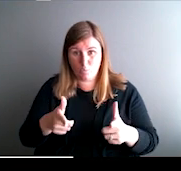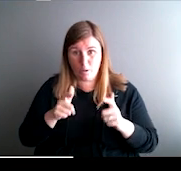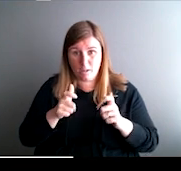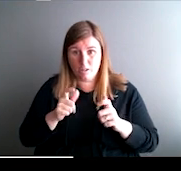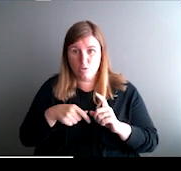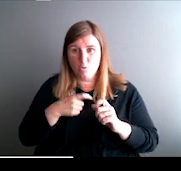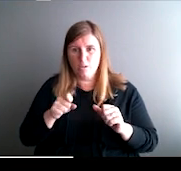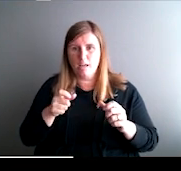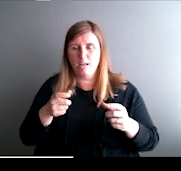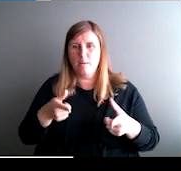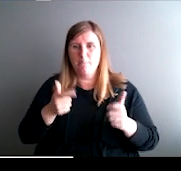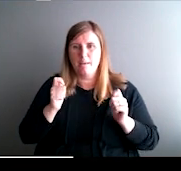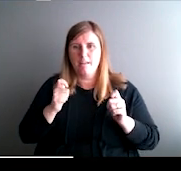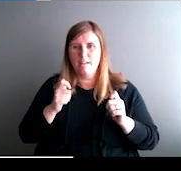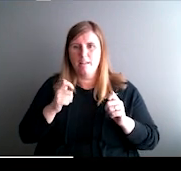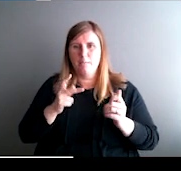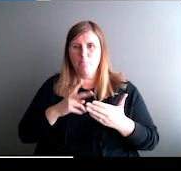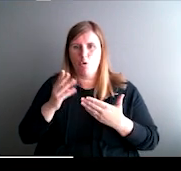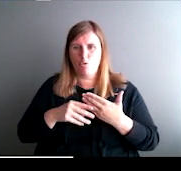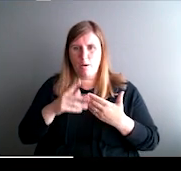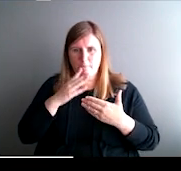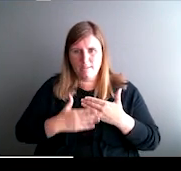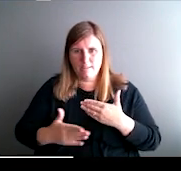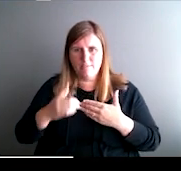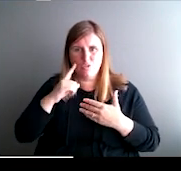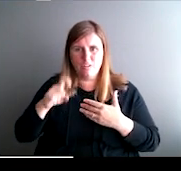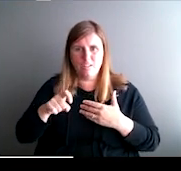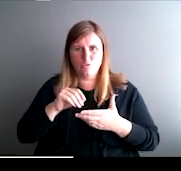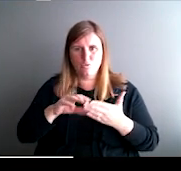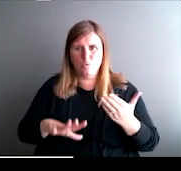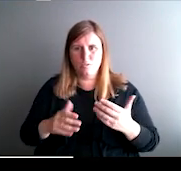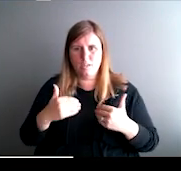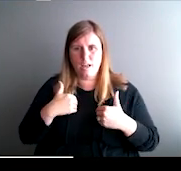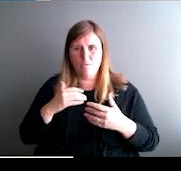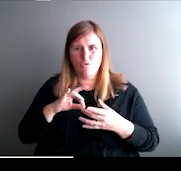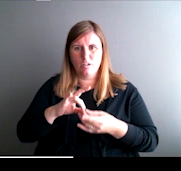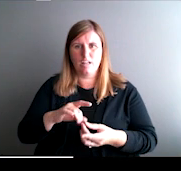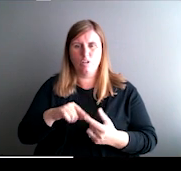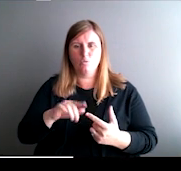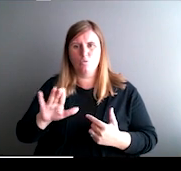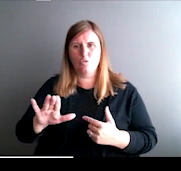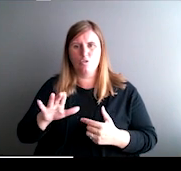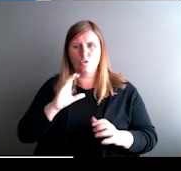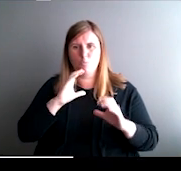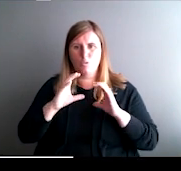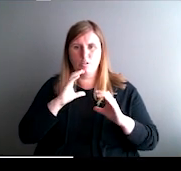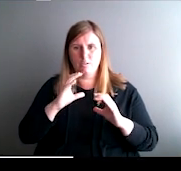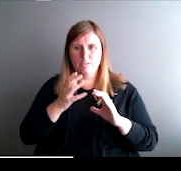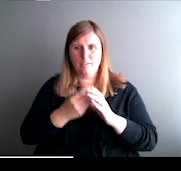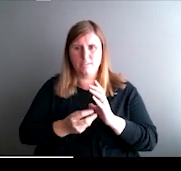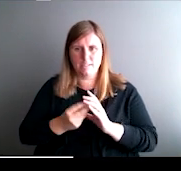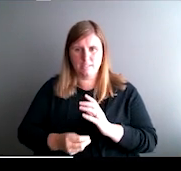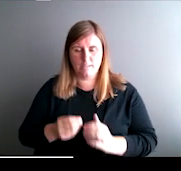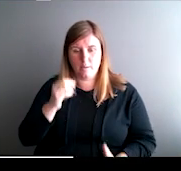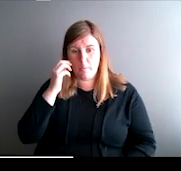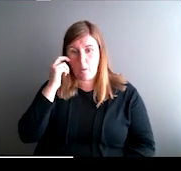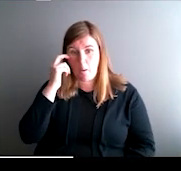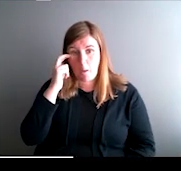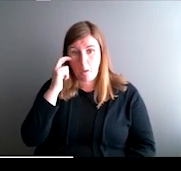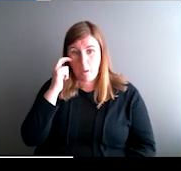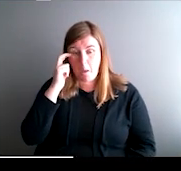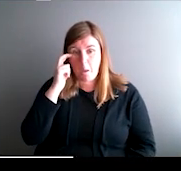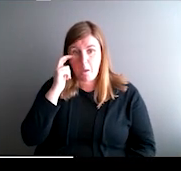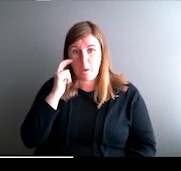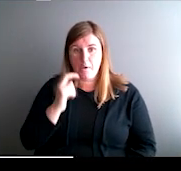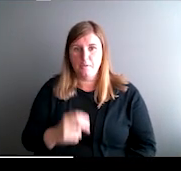so that you can immediately begin programming for the needs that the student has related to their communicative deficits.